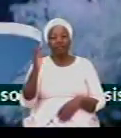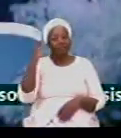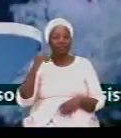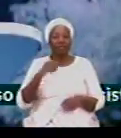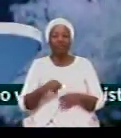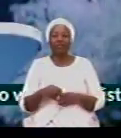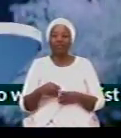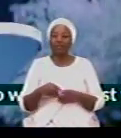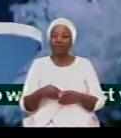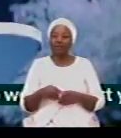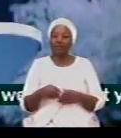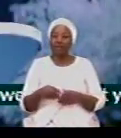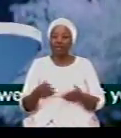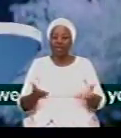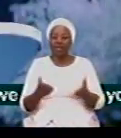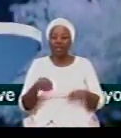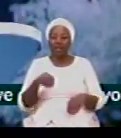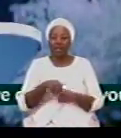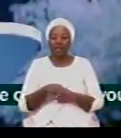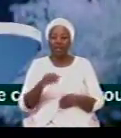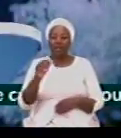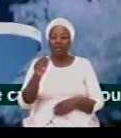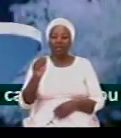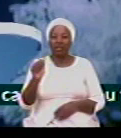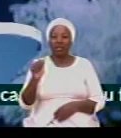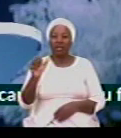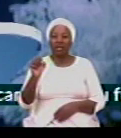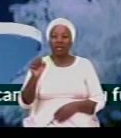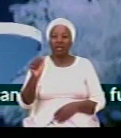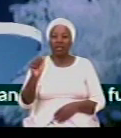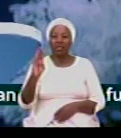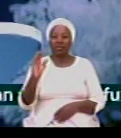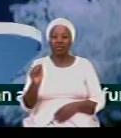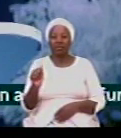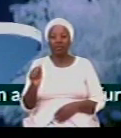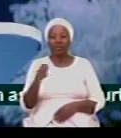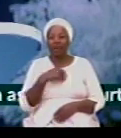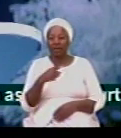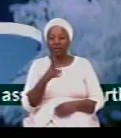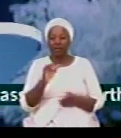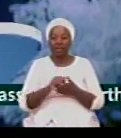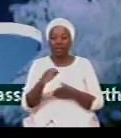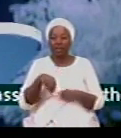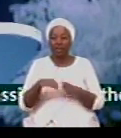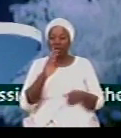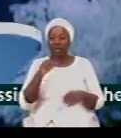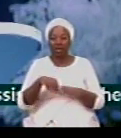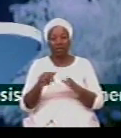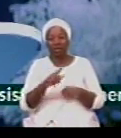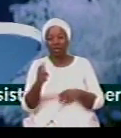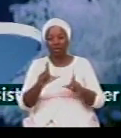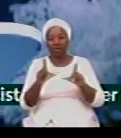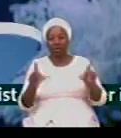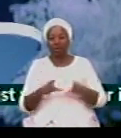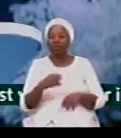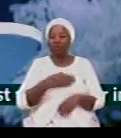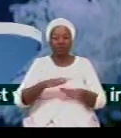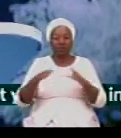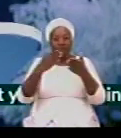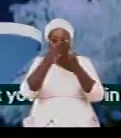those who are in other locations, don't forget, you'll be at the designated places